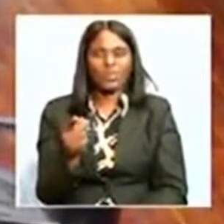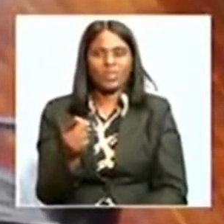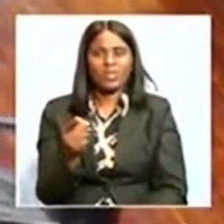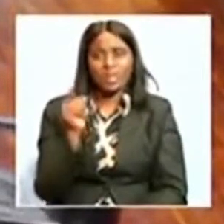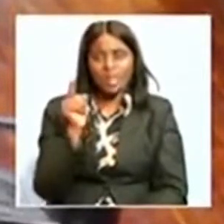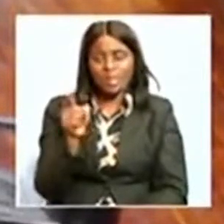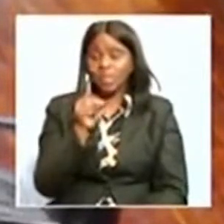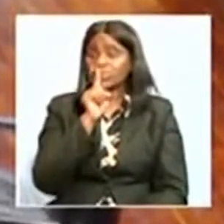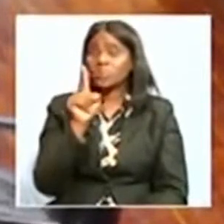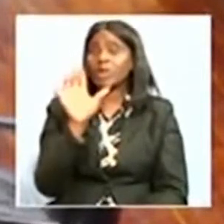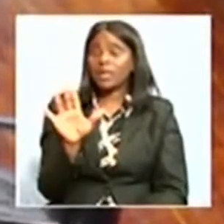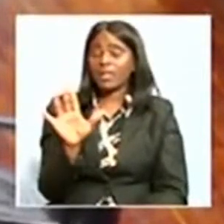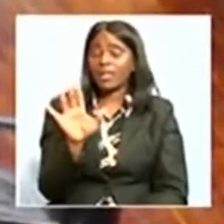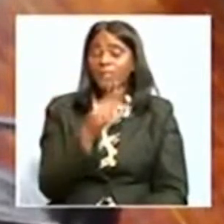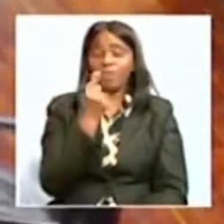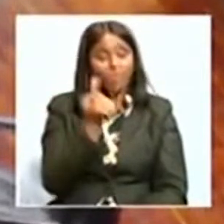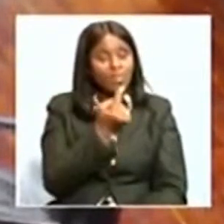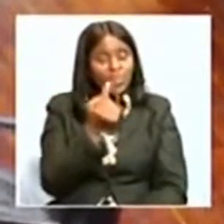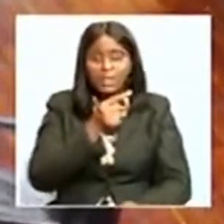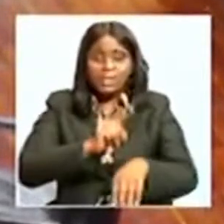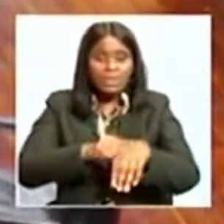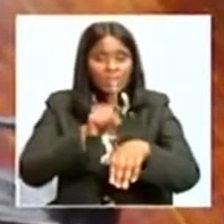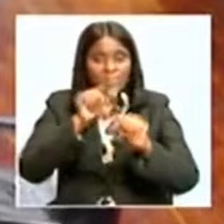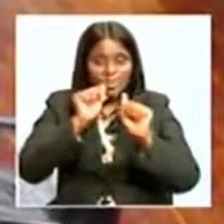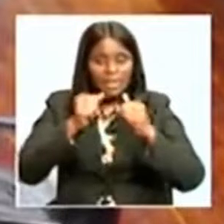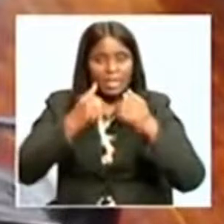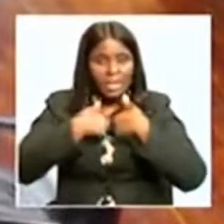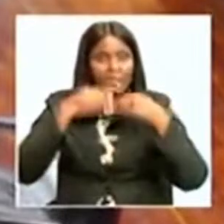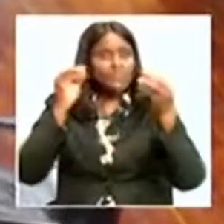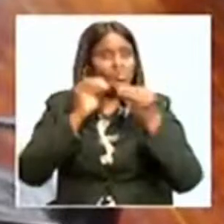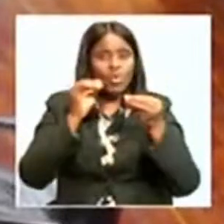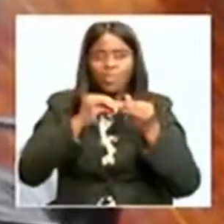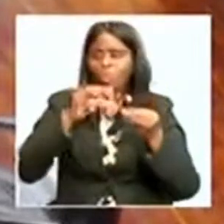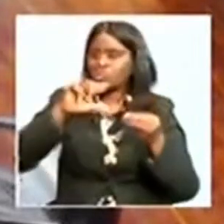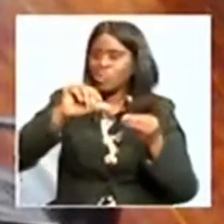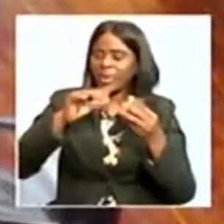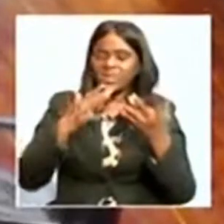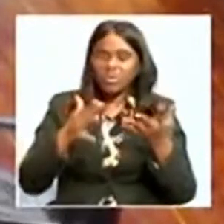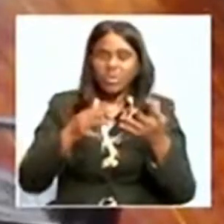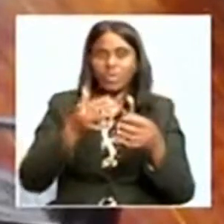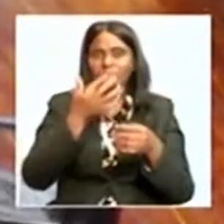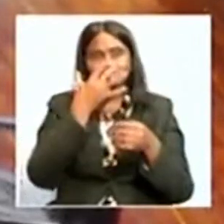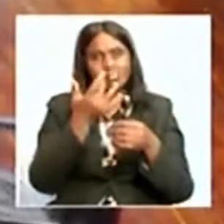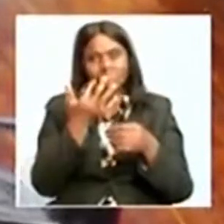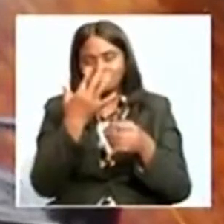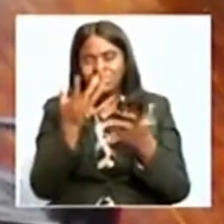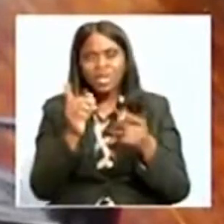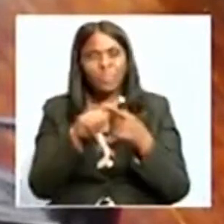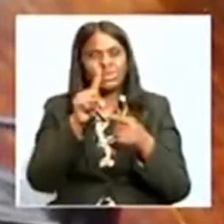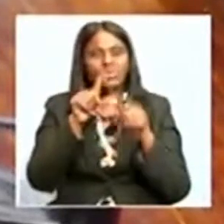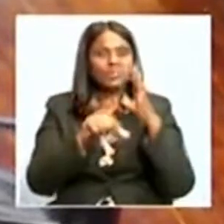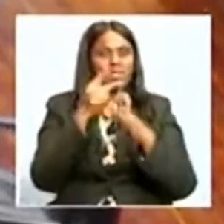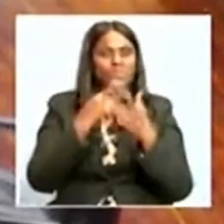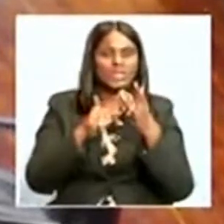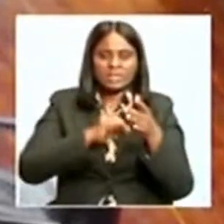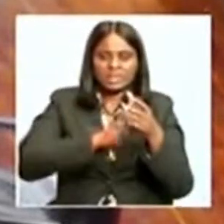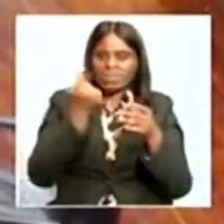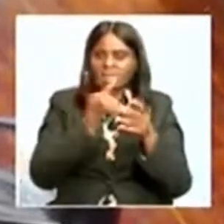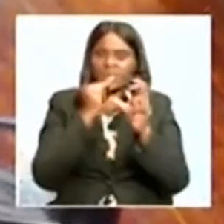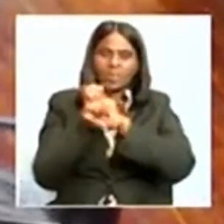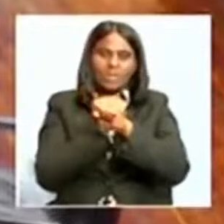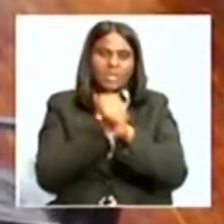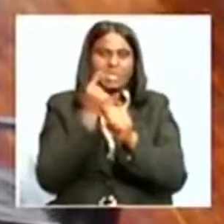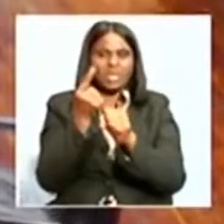That is a fact. Only at times we can have a lot of tomatoes and a lot of onions, but you find that we are only protecting